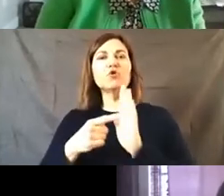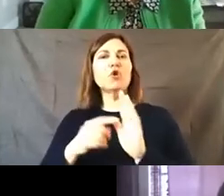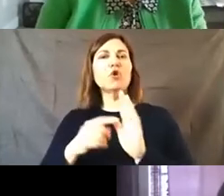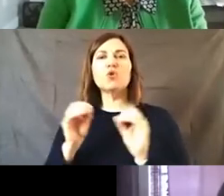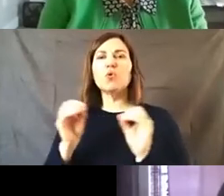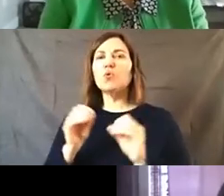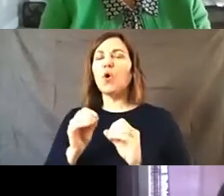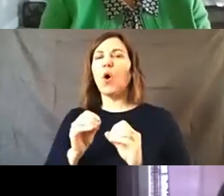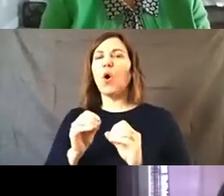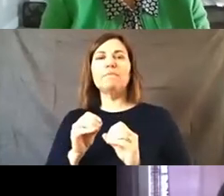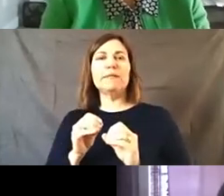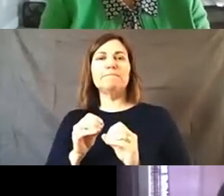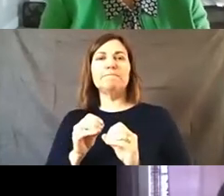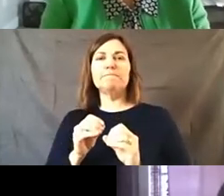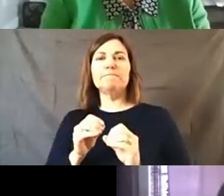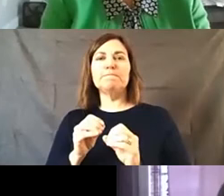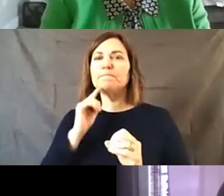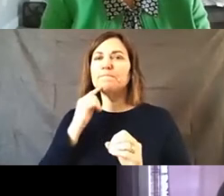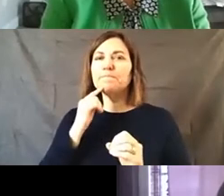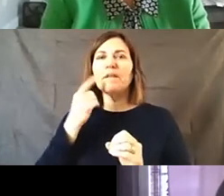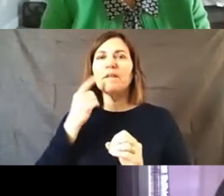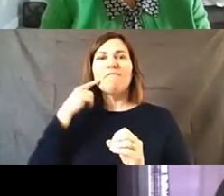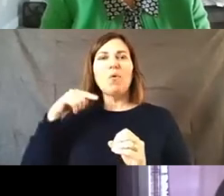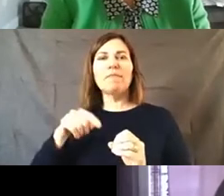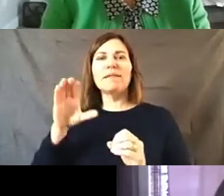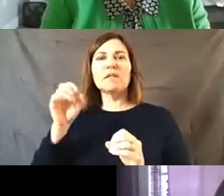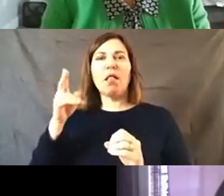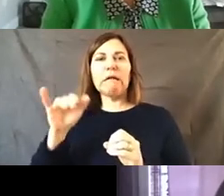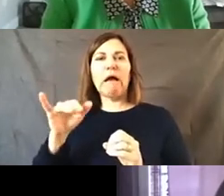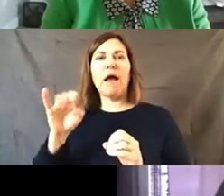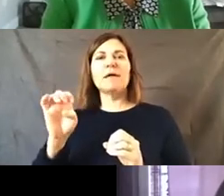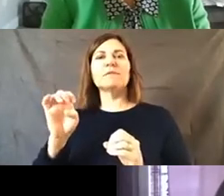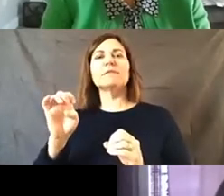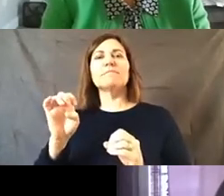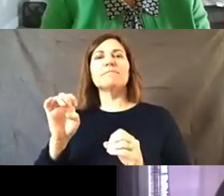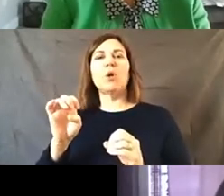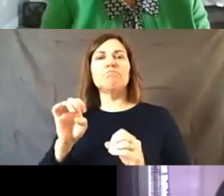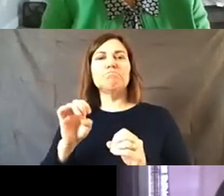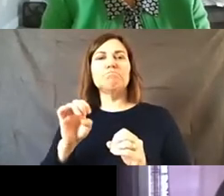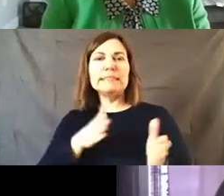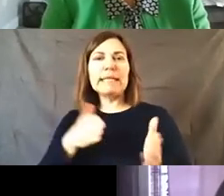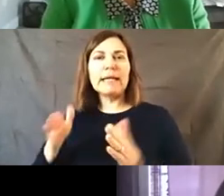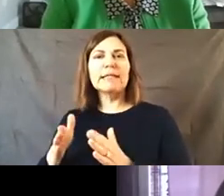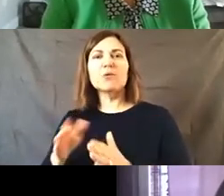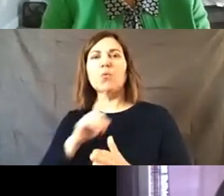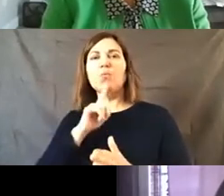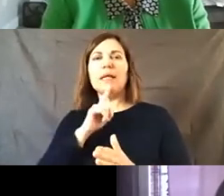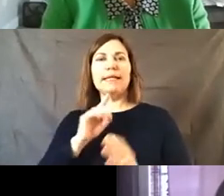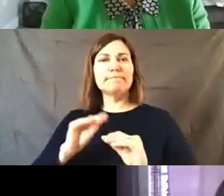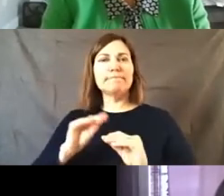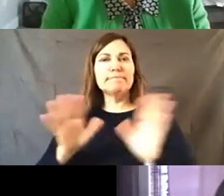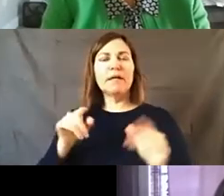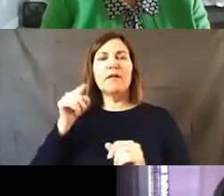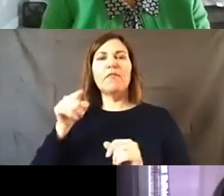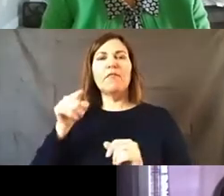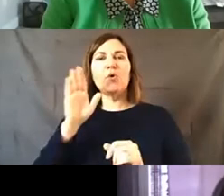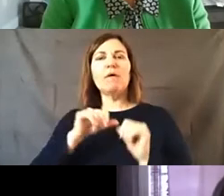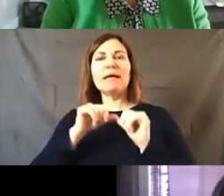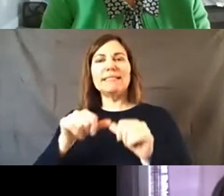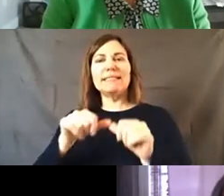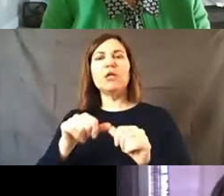these colonization tactics of forced assimilation. It is apparent that you continue to further